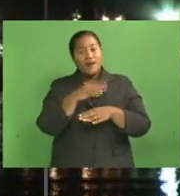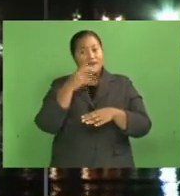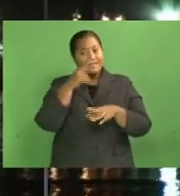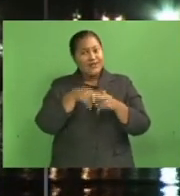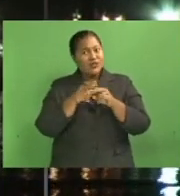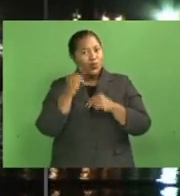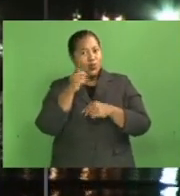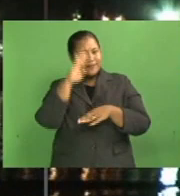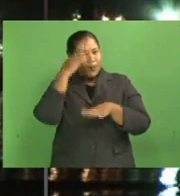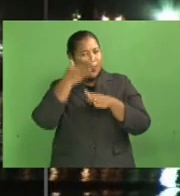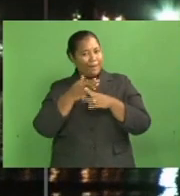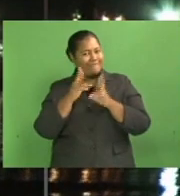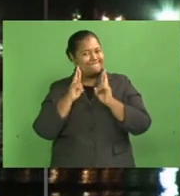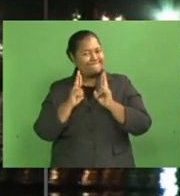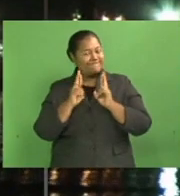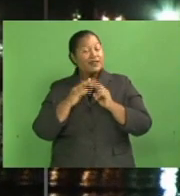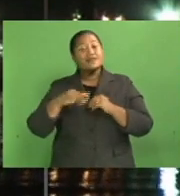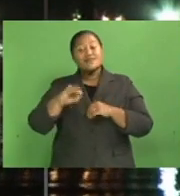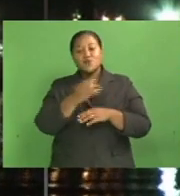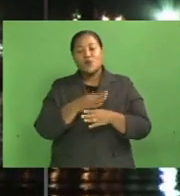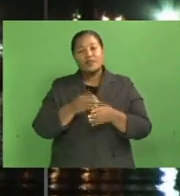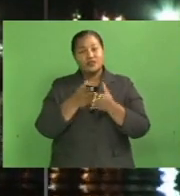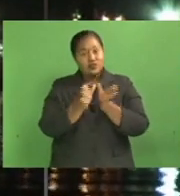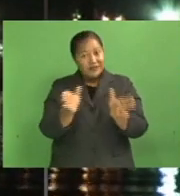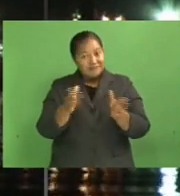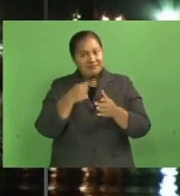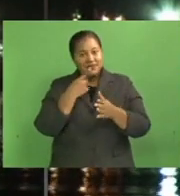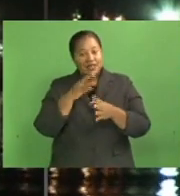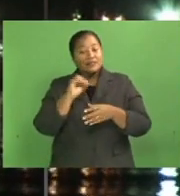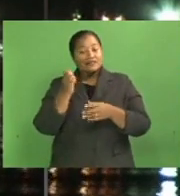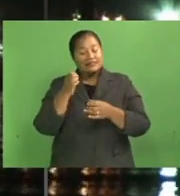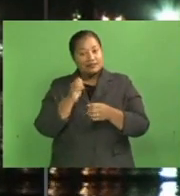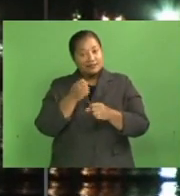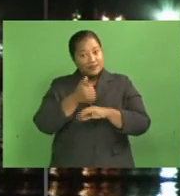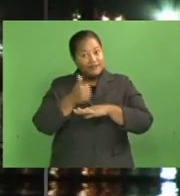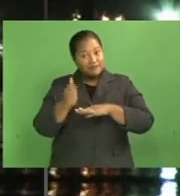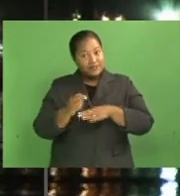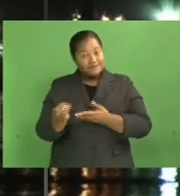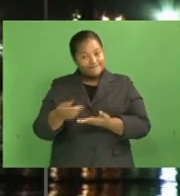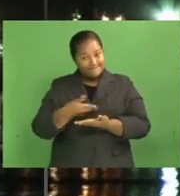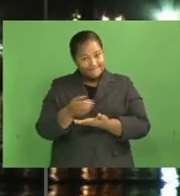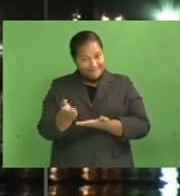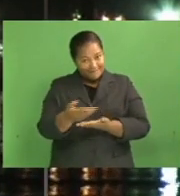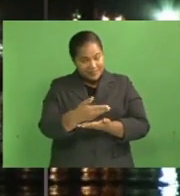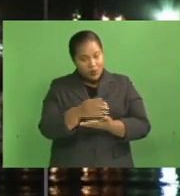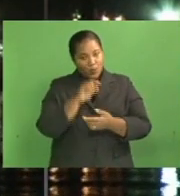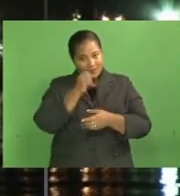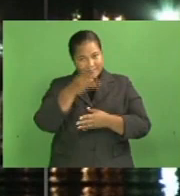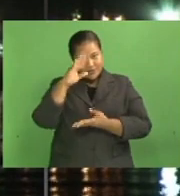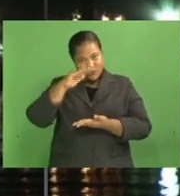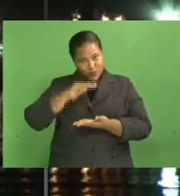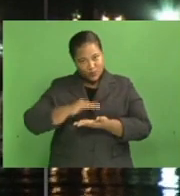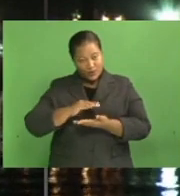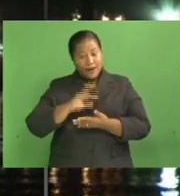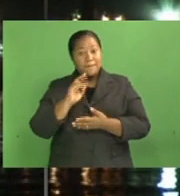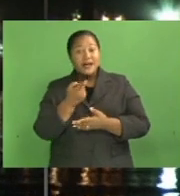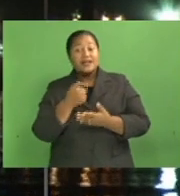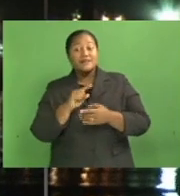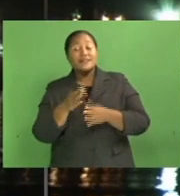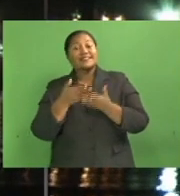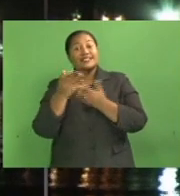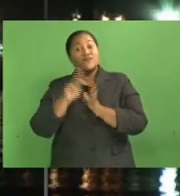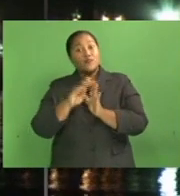hopes are. The general consensus is that government expenditure will be reduced, while stimulus packages for the private sector will